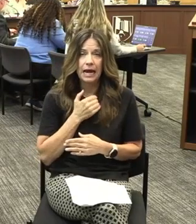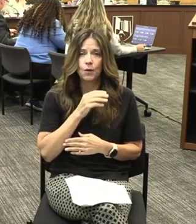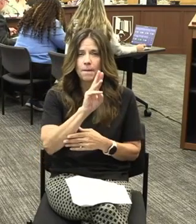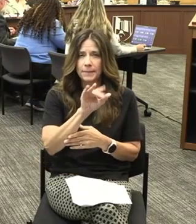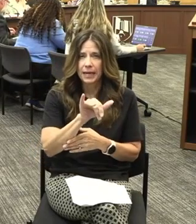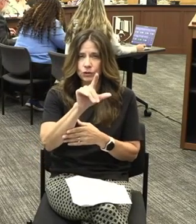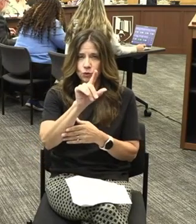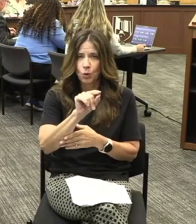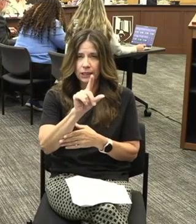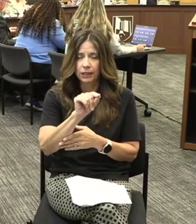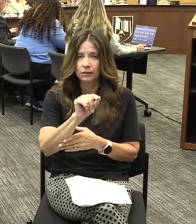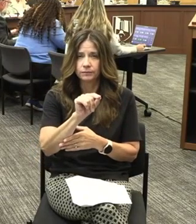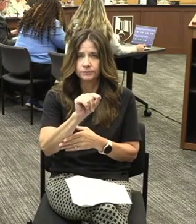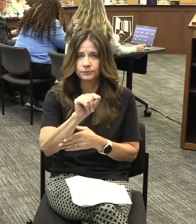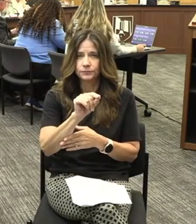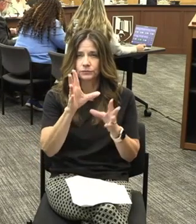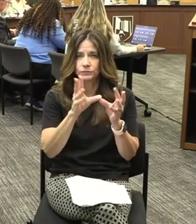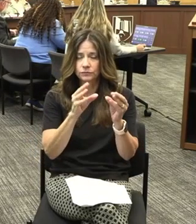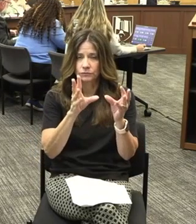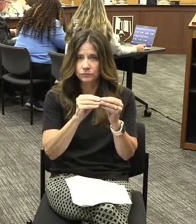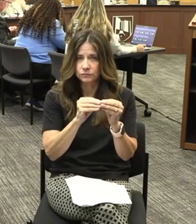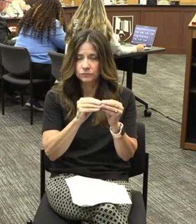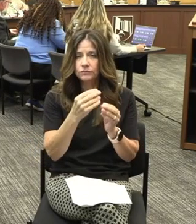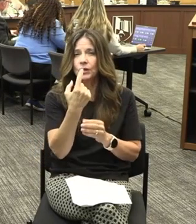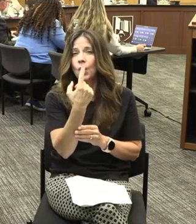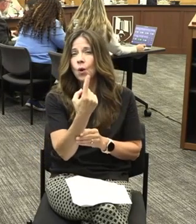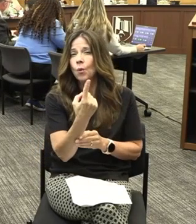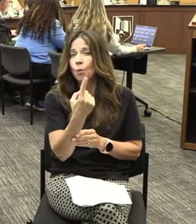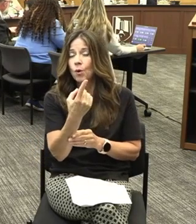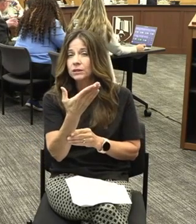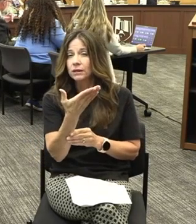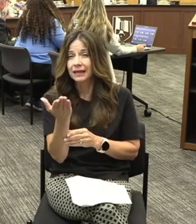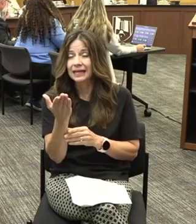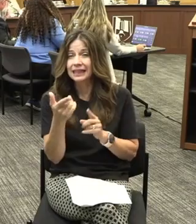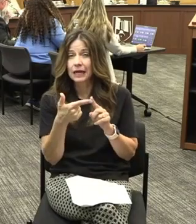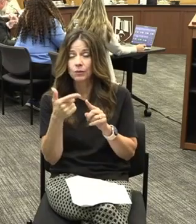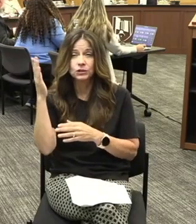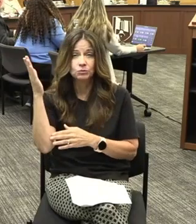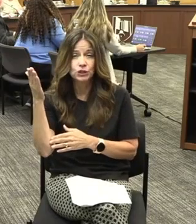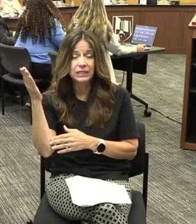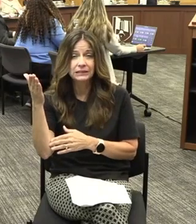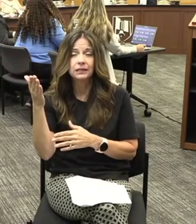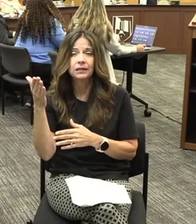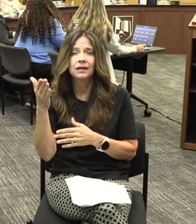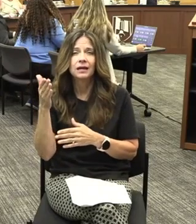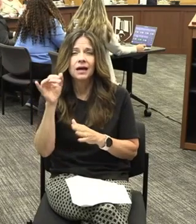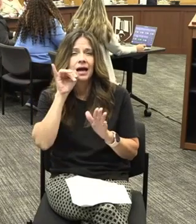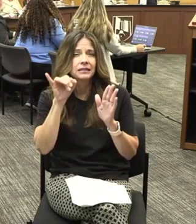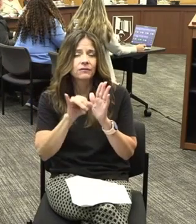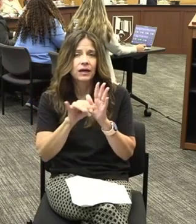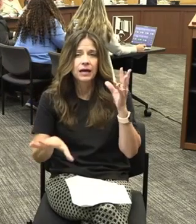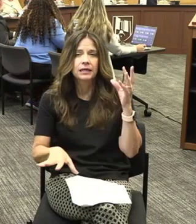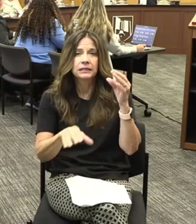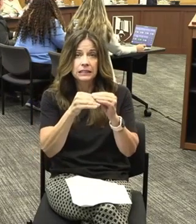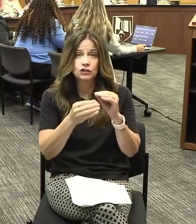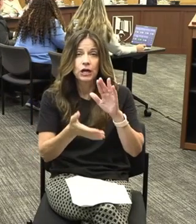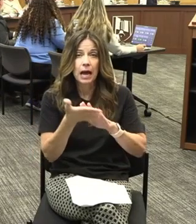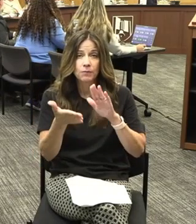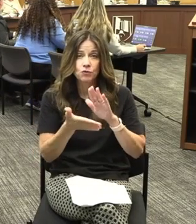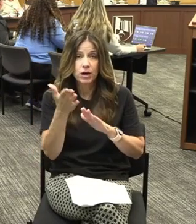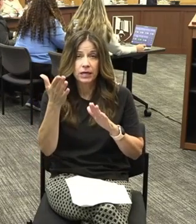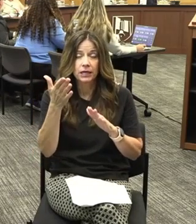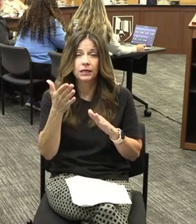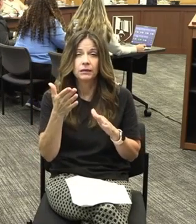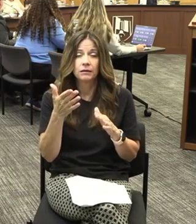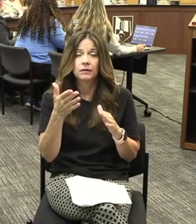20th meeting, one of the slides that was presented was identifying additional operating reductions. To